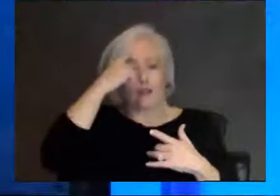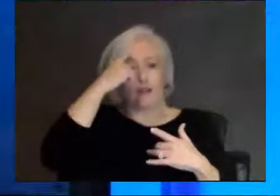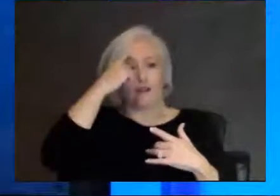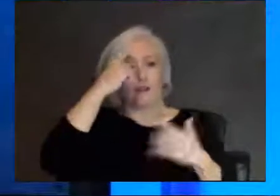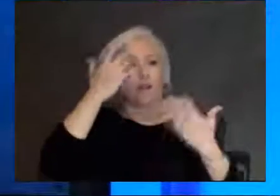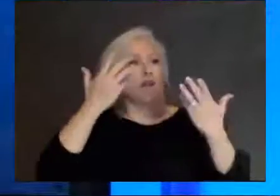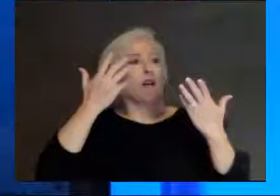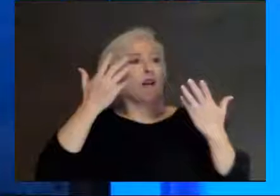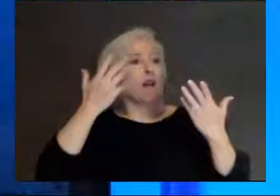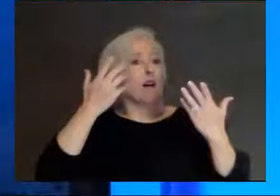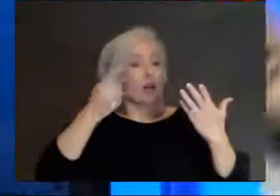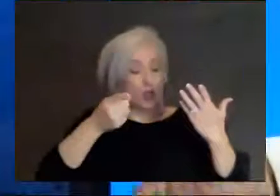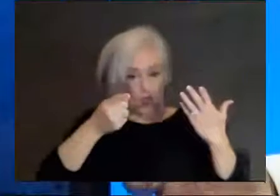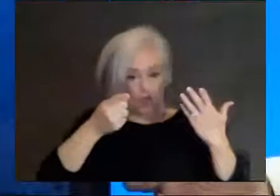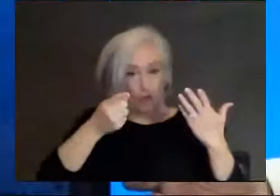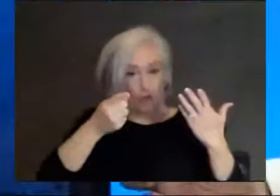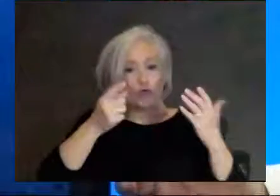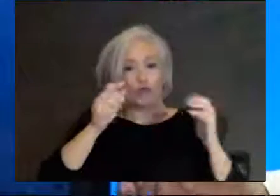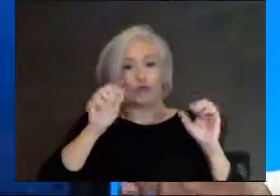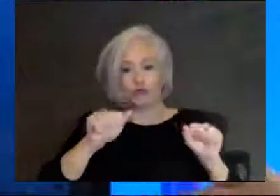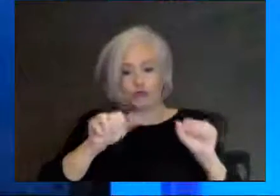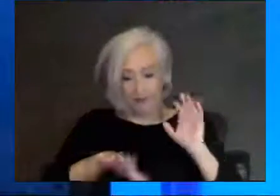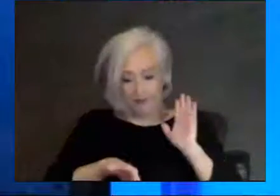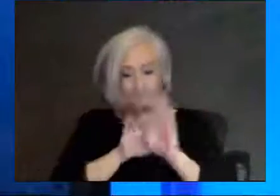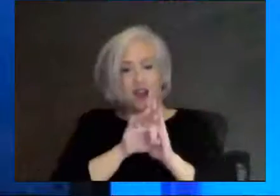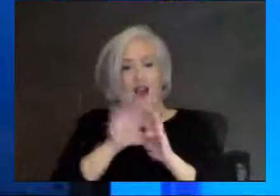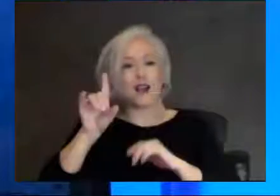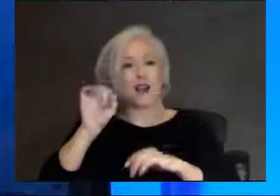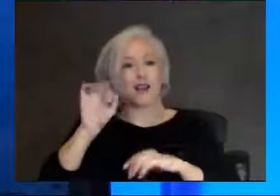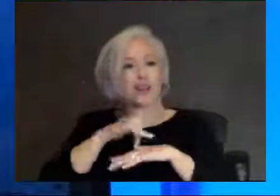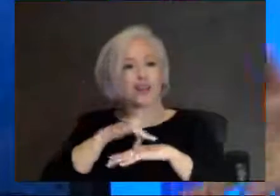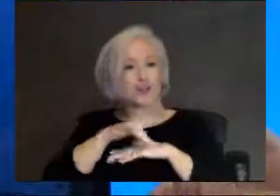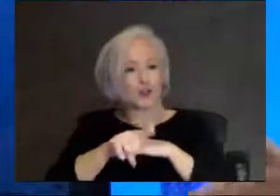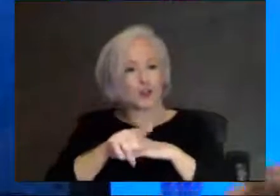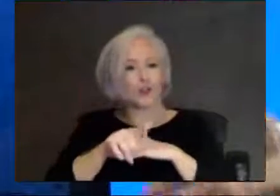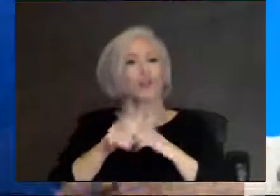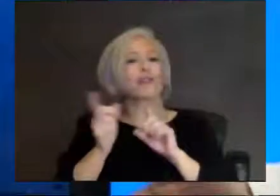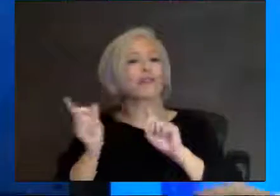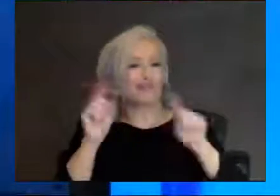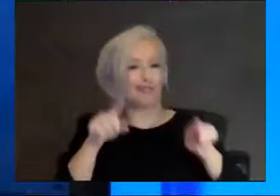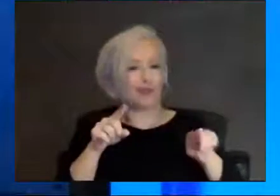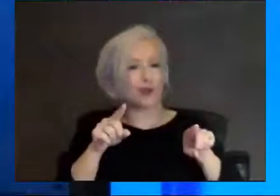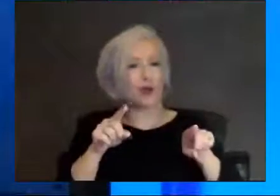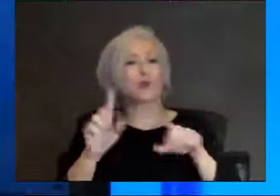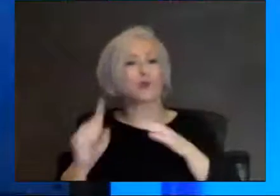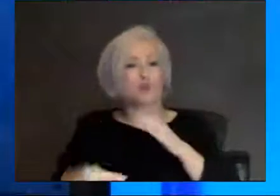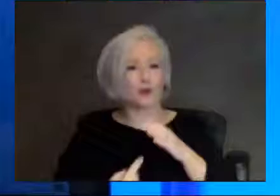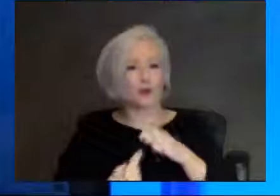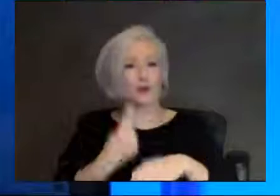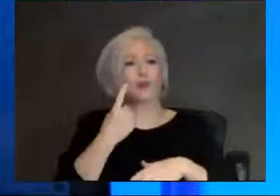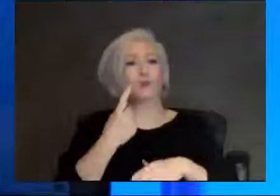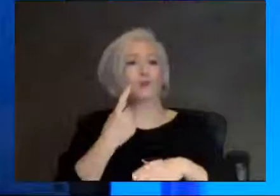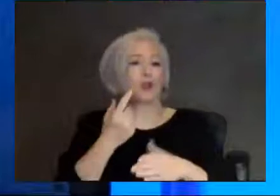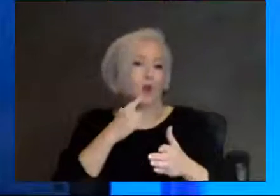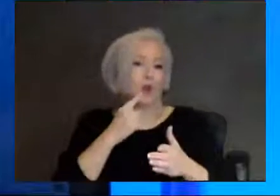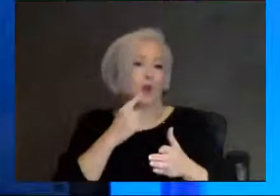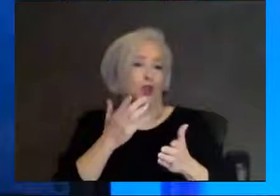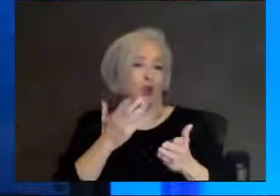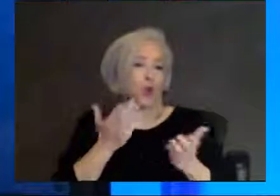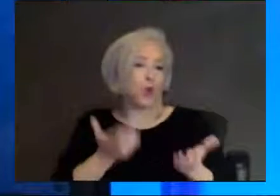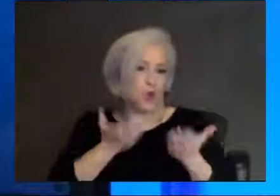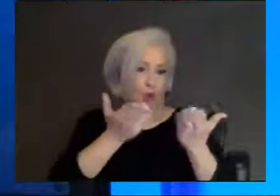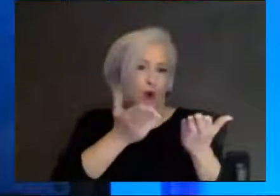could able to do it, then they can go for colonoscopy. So physicians will recommend them for colonoscopy. I think this will help